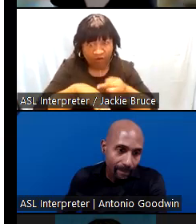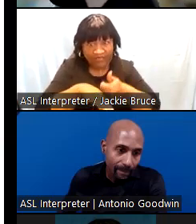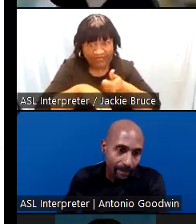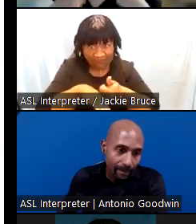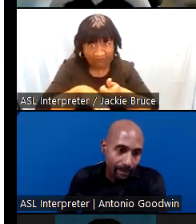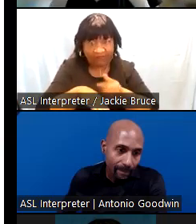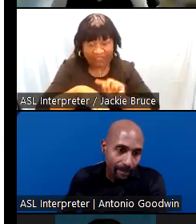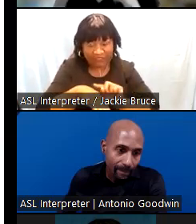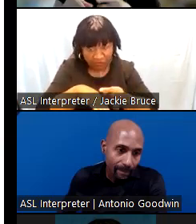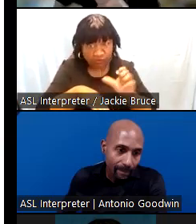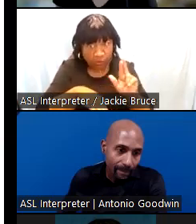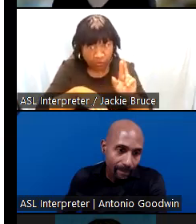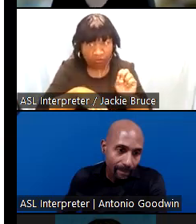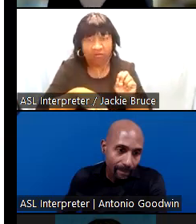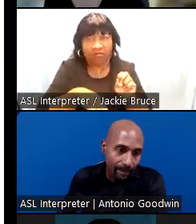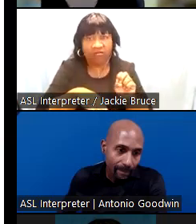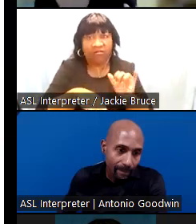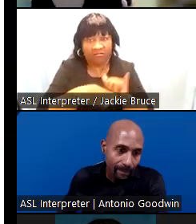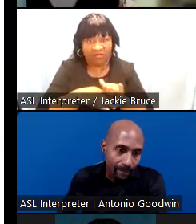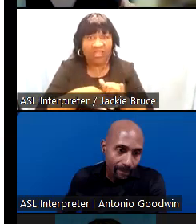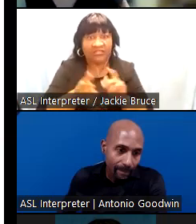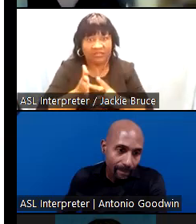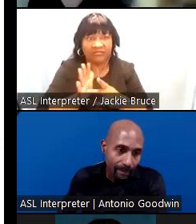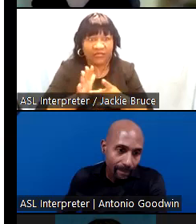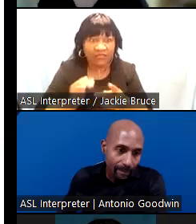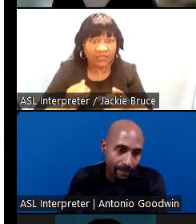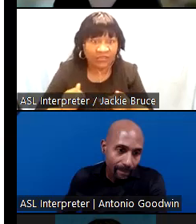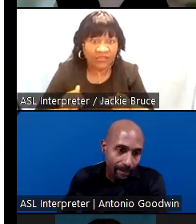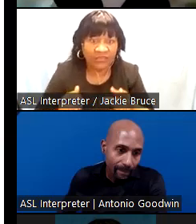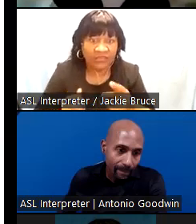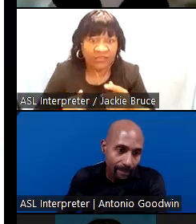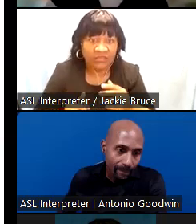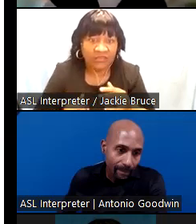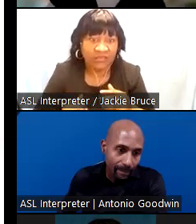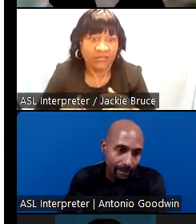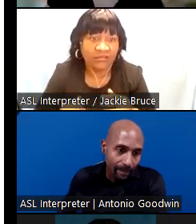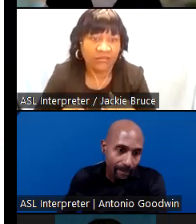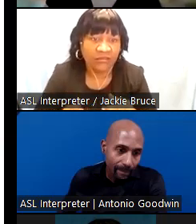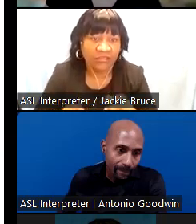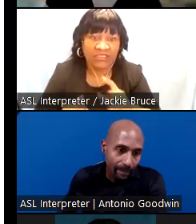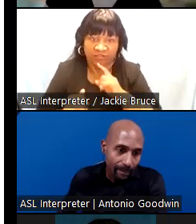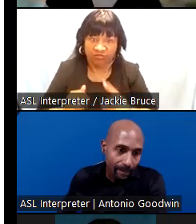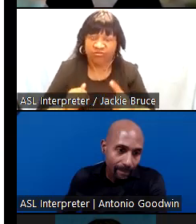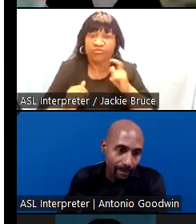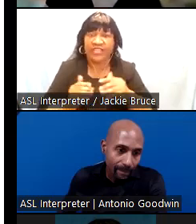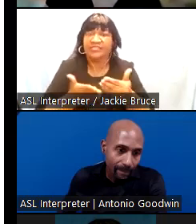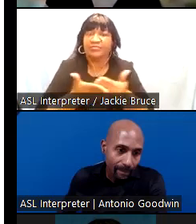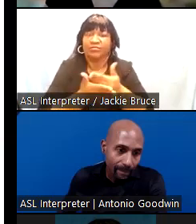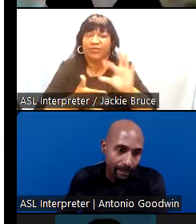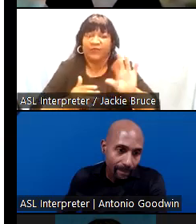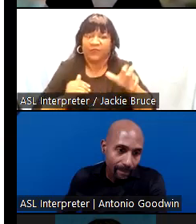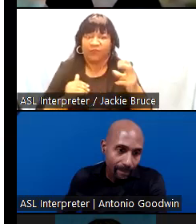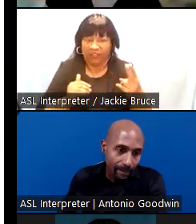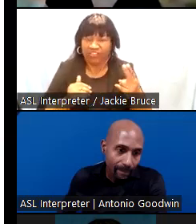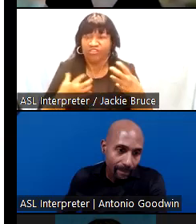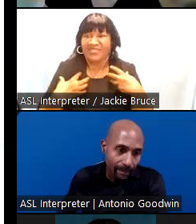over. By the way, this is true for cold sores and herpes too. And it has to be fresh,